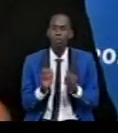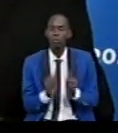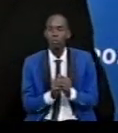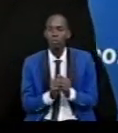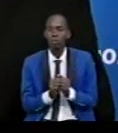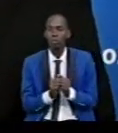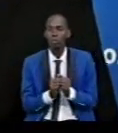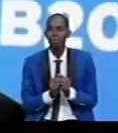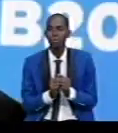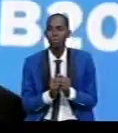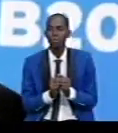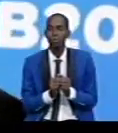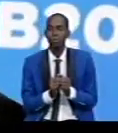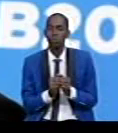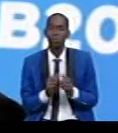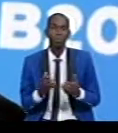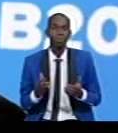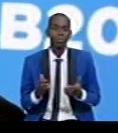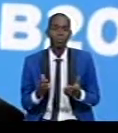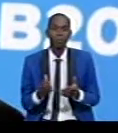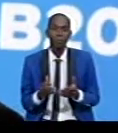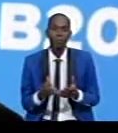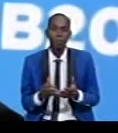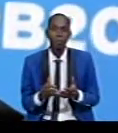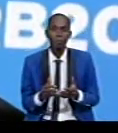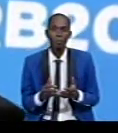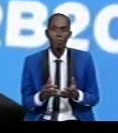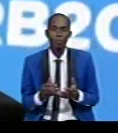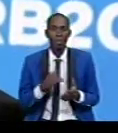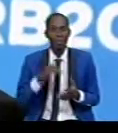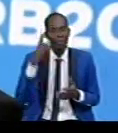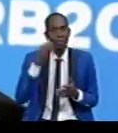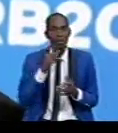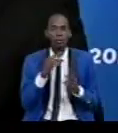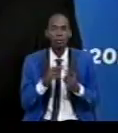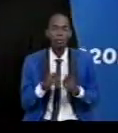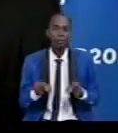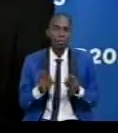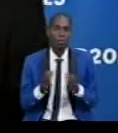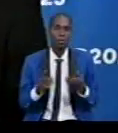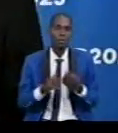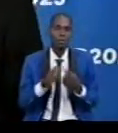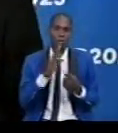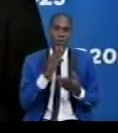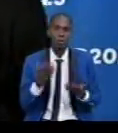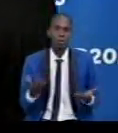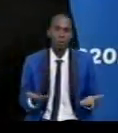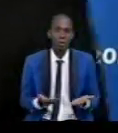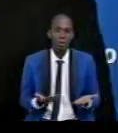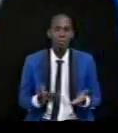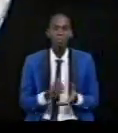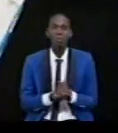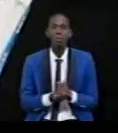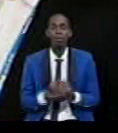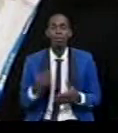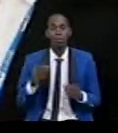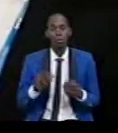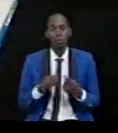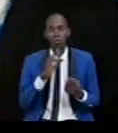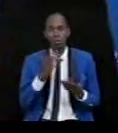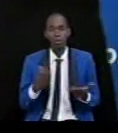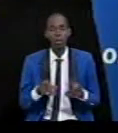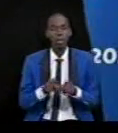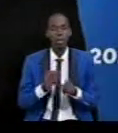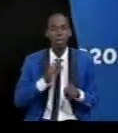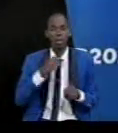able to serve these ministries. I think it's just a really important thing for us to be here. Yeah, absolutely. And like I said earlier,